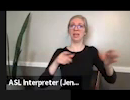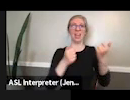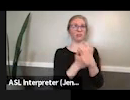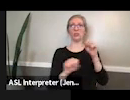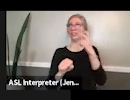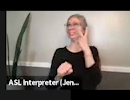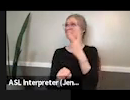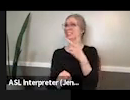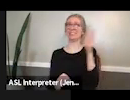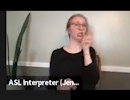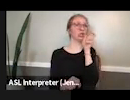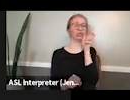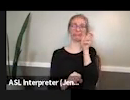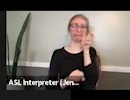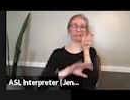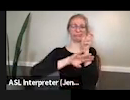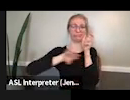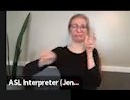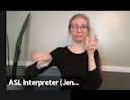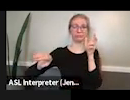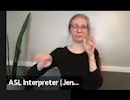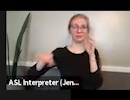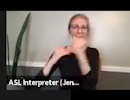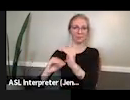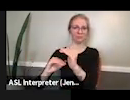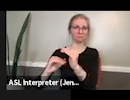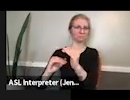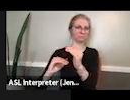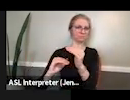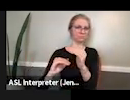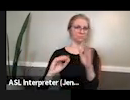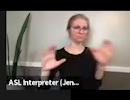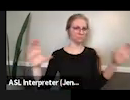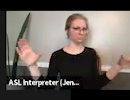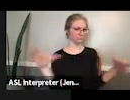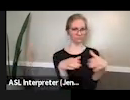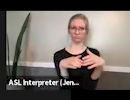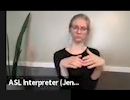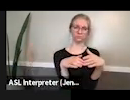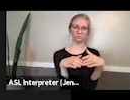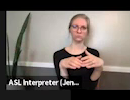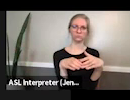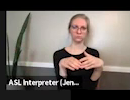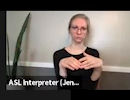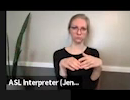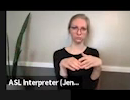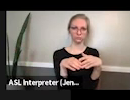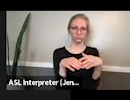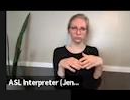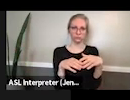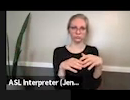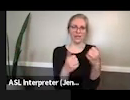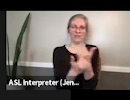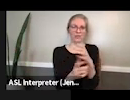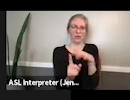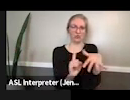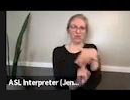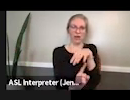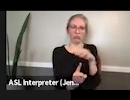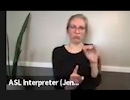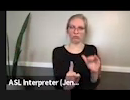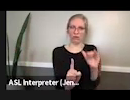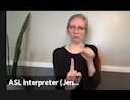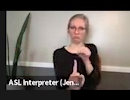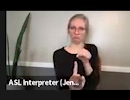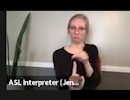here. It pulls in to just this little circle, this bubble that surrounds the child. And I think